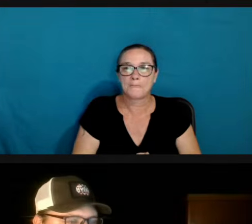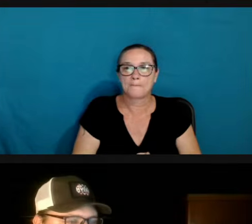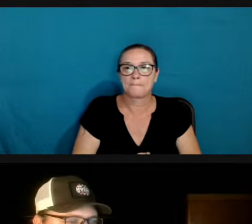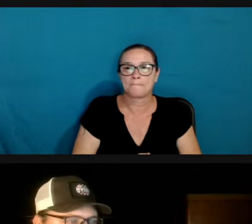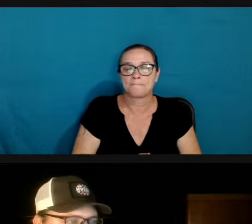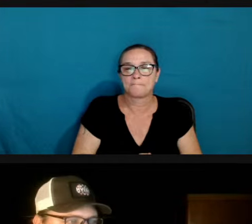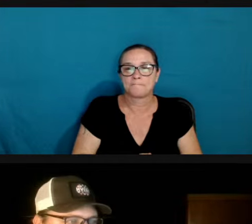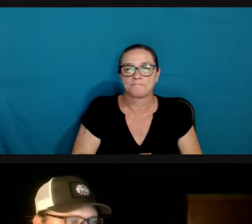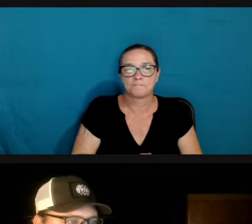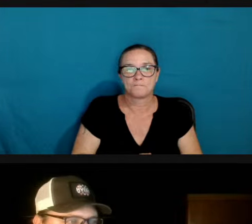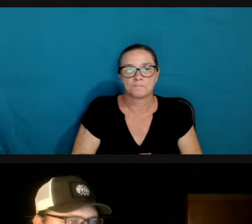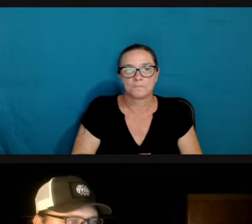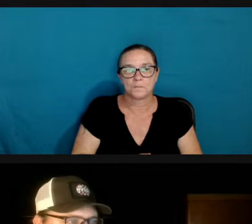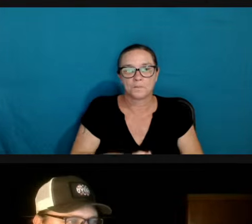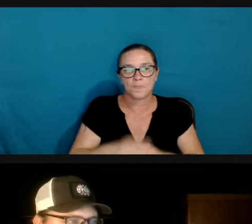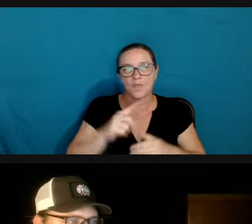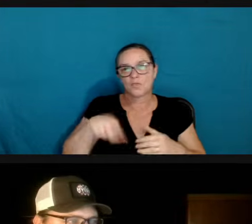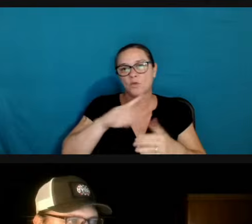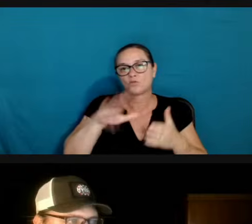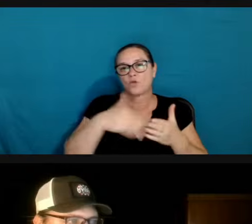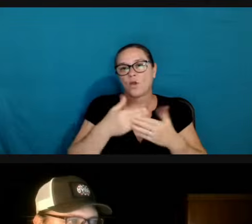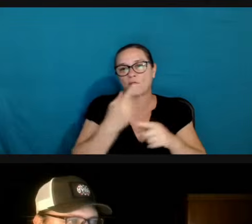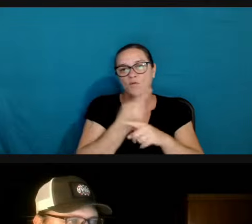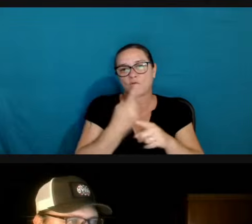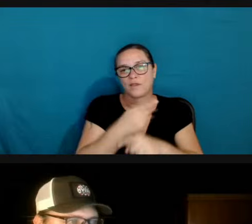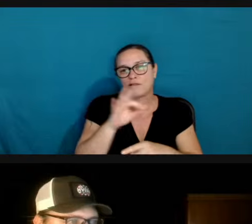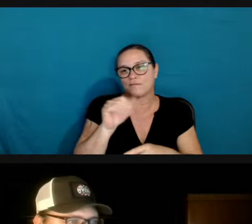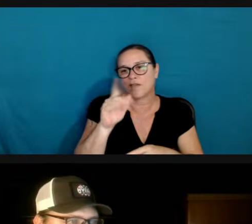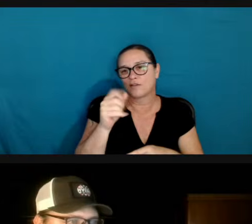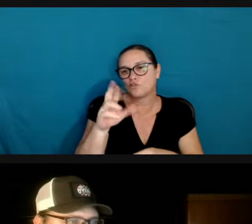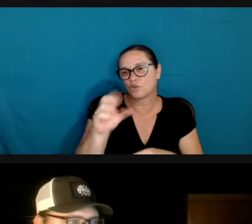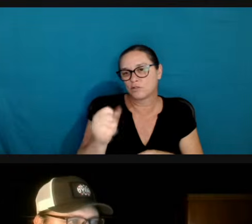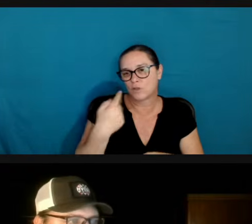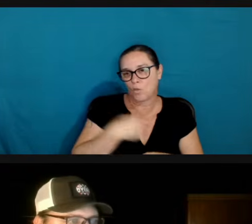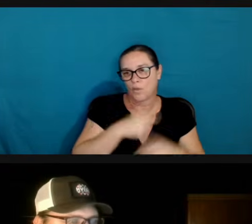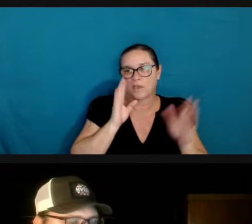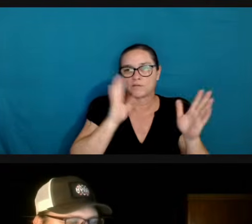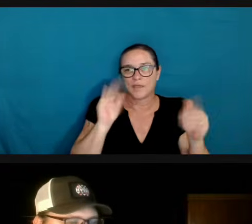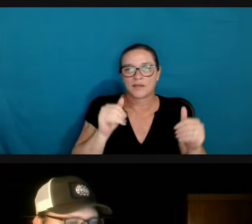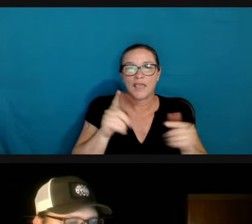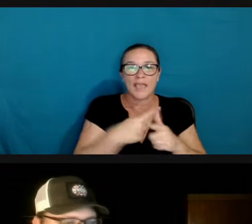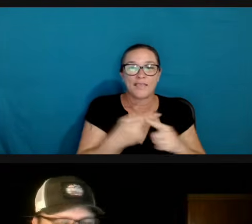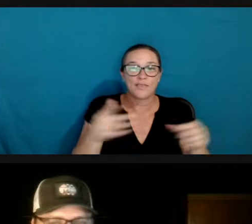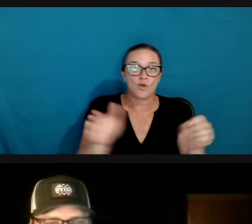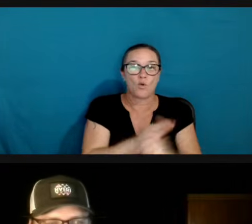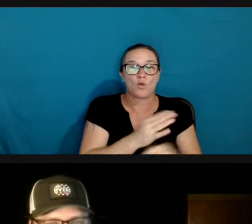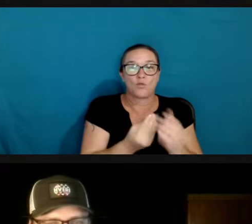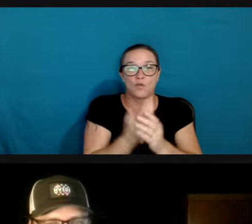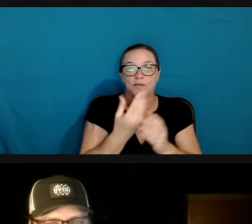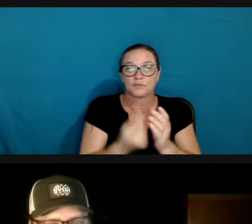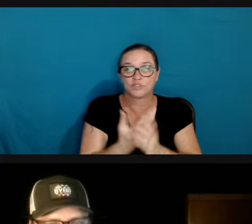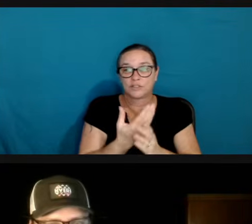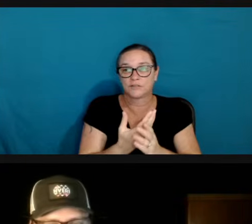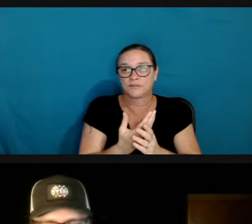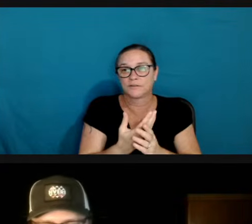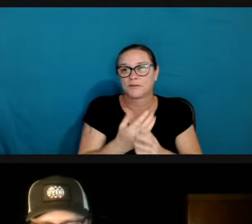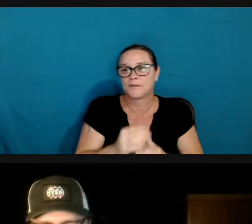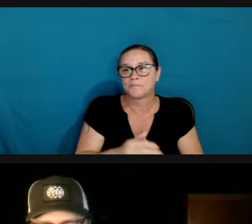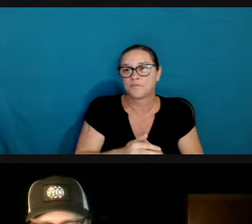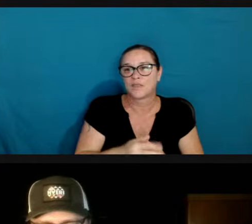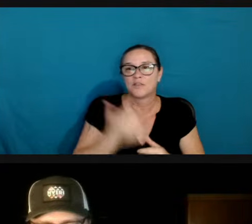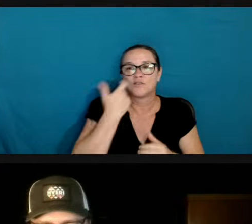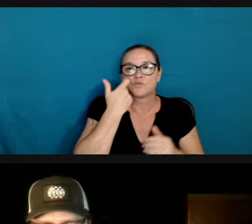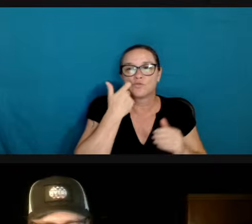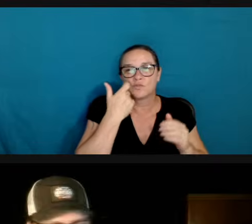the contributing factors you would expect. And for the whole eruption, there is that pattern, the recent pattern, with